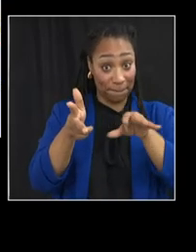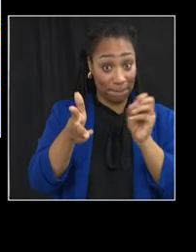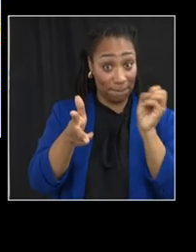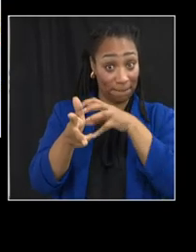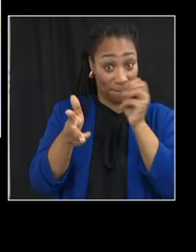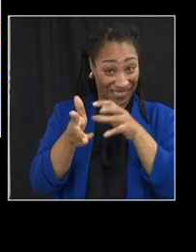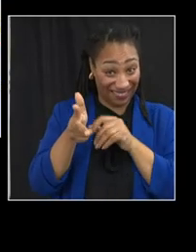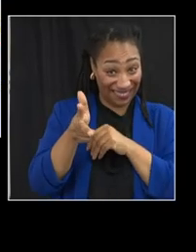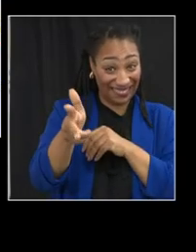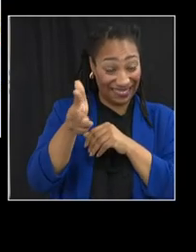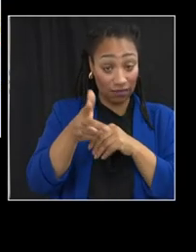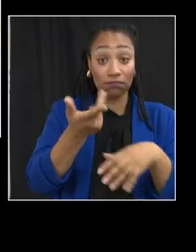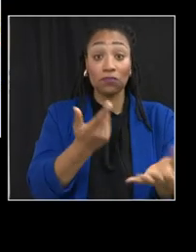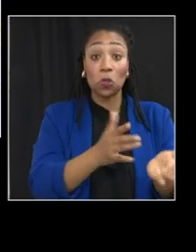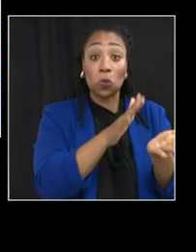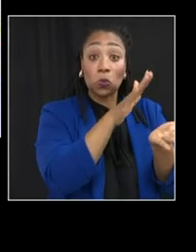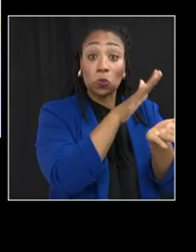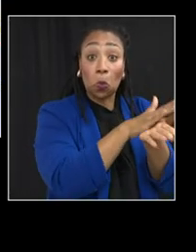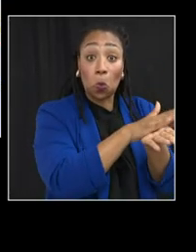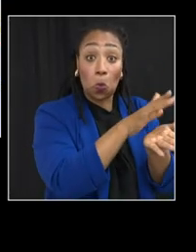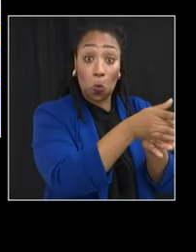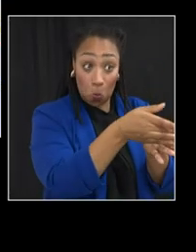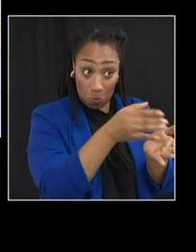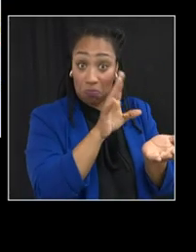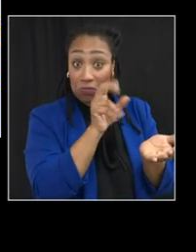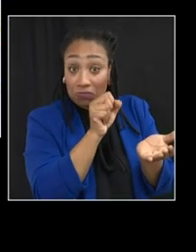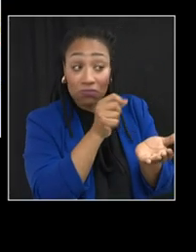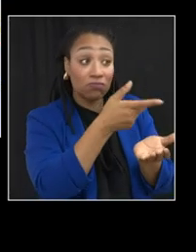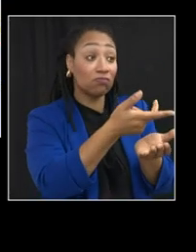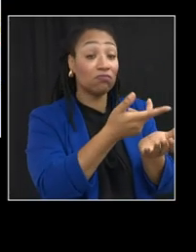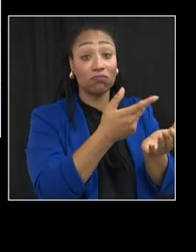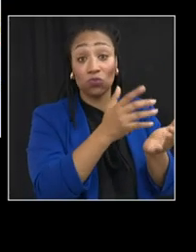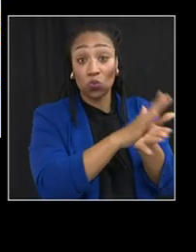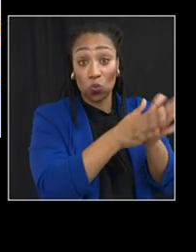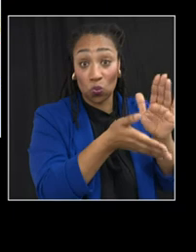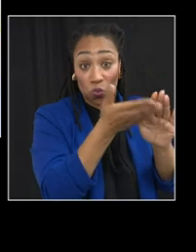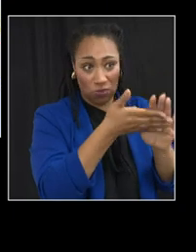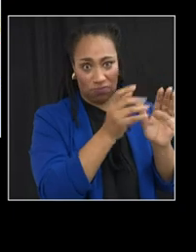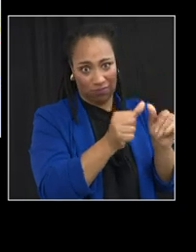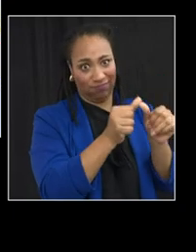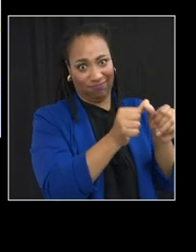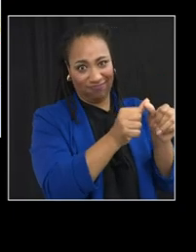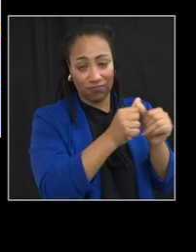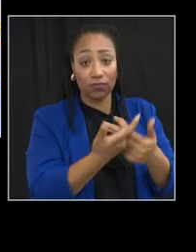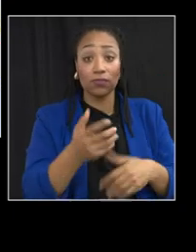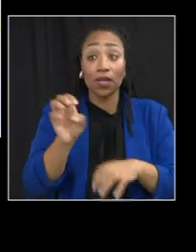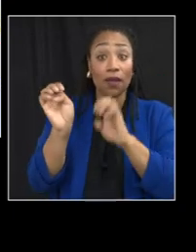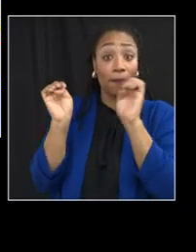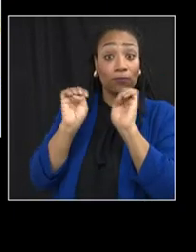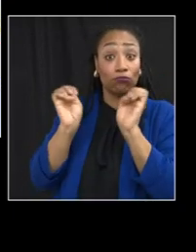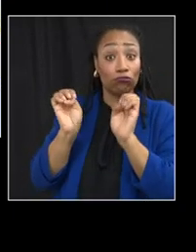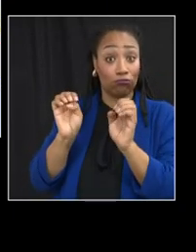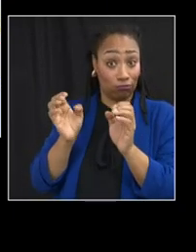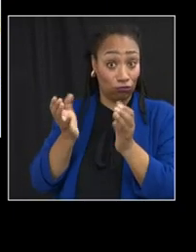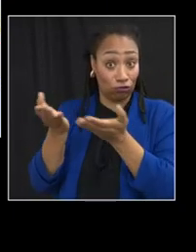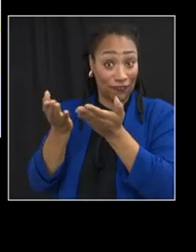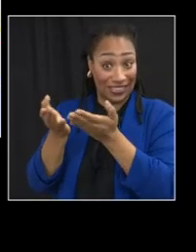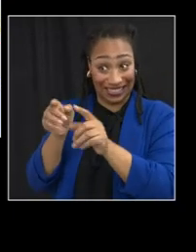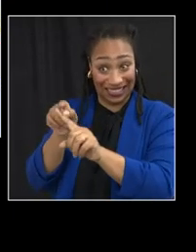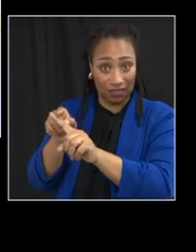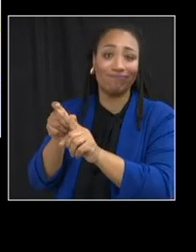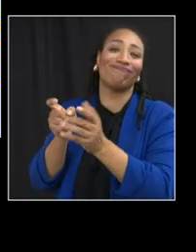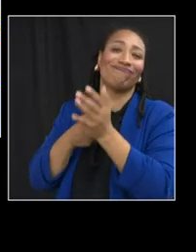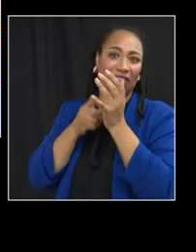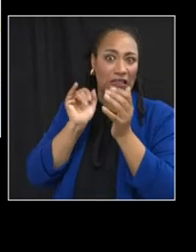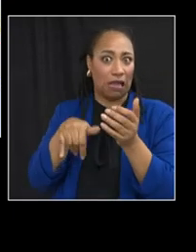outstanding schools. The government must have emergency services, right? Those are things the government, we